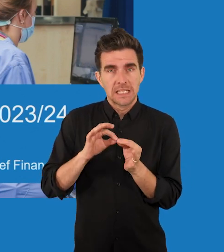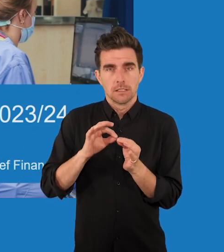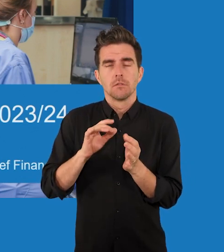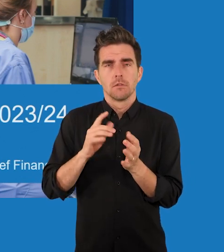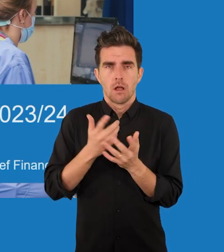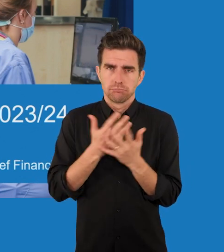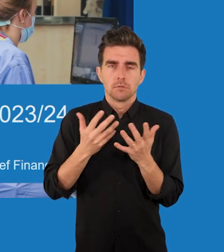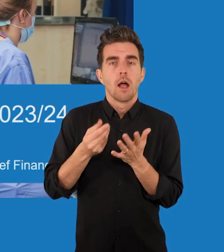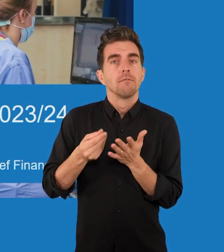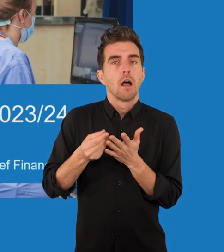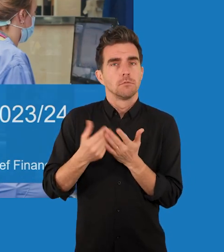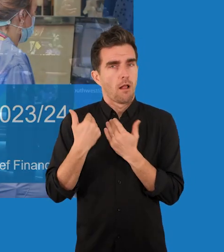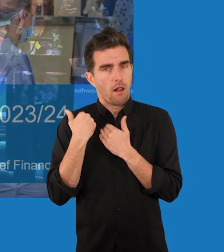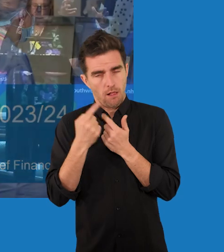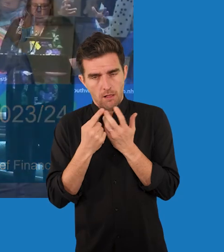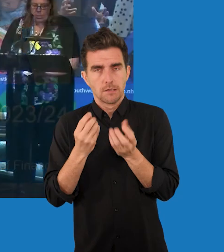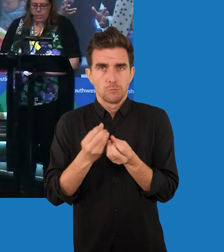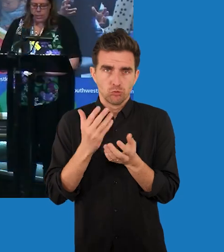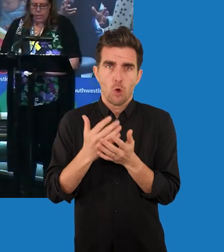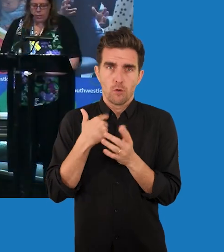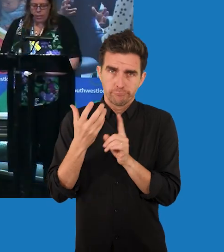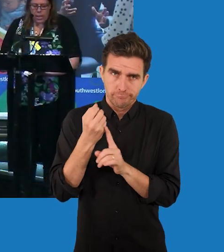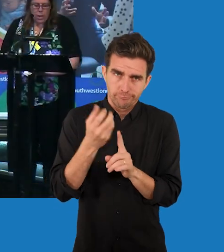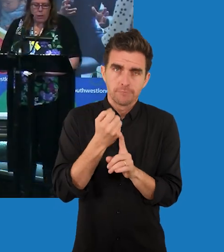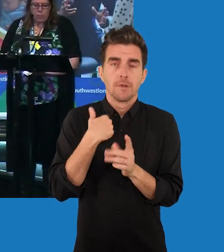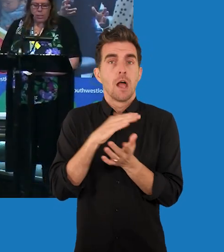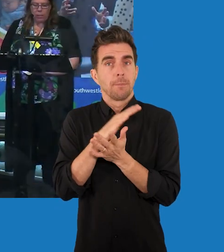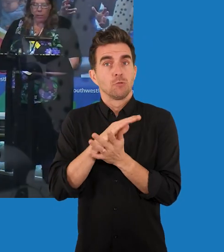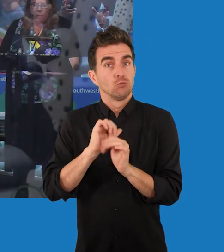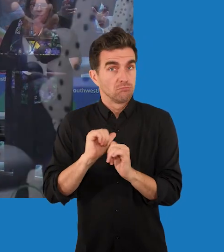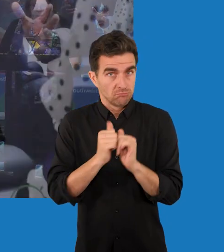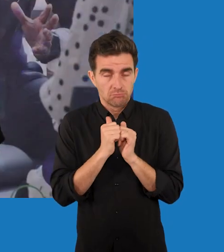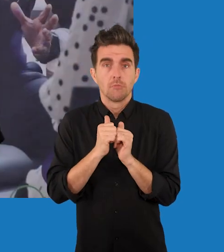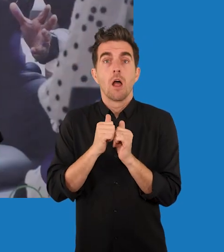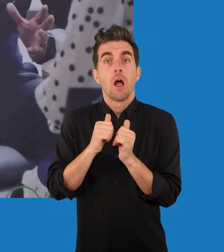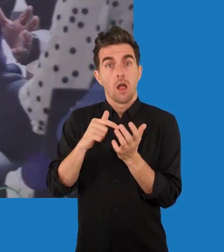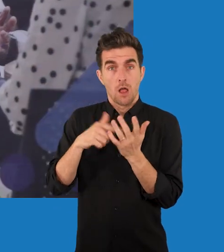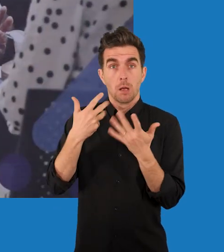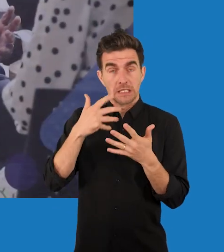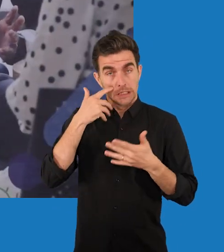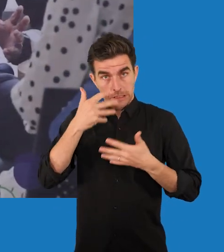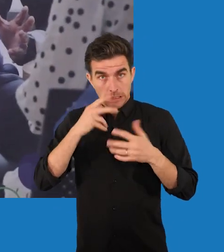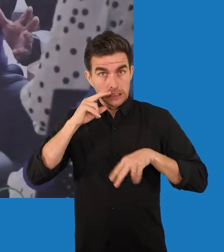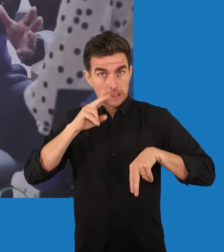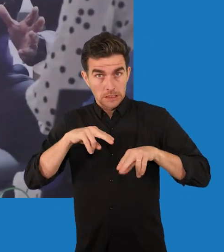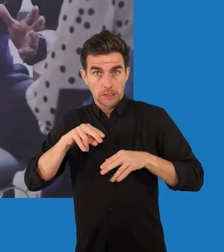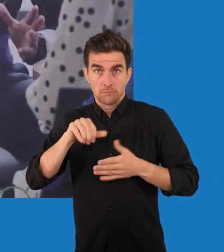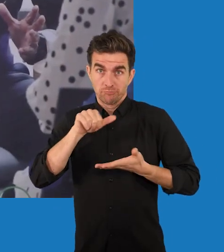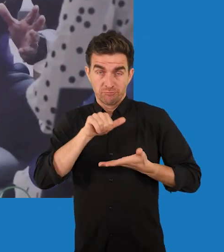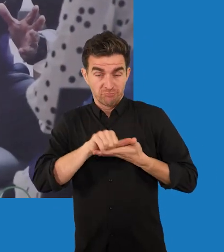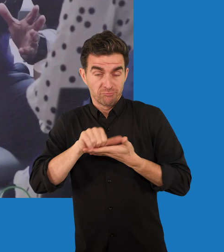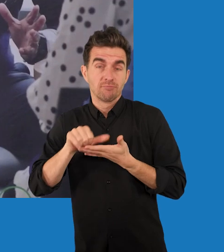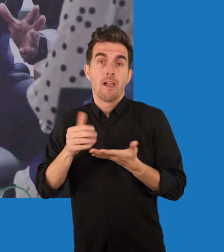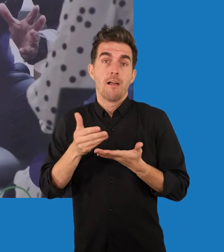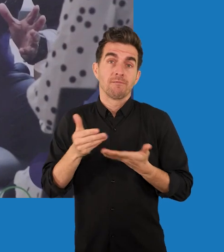an ICB, we have a number of financial duties that we need to deliver, and I'm happy to confirm that the accounts have been audited and they are deemed to be